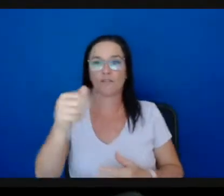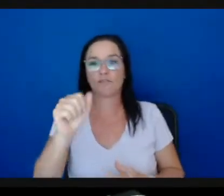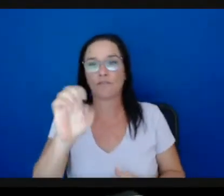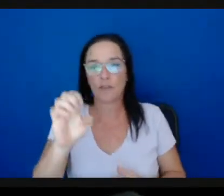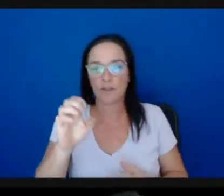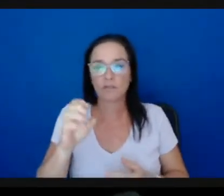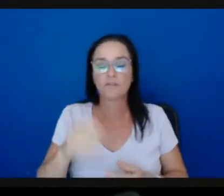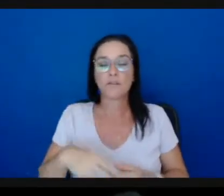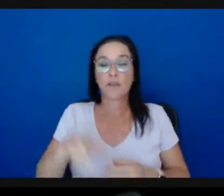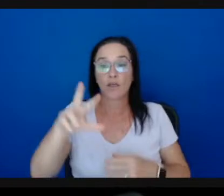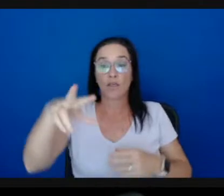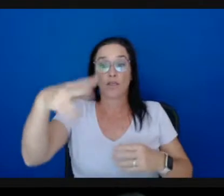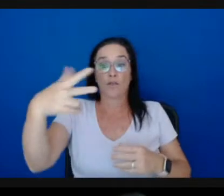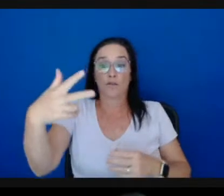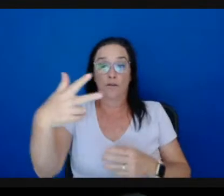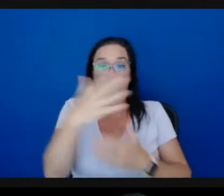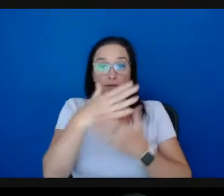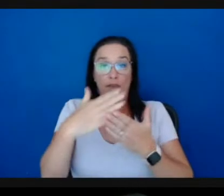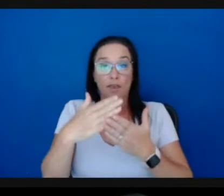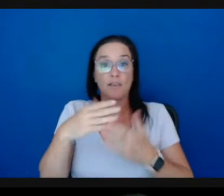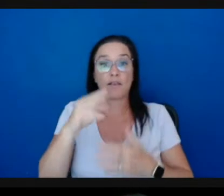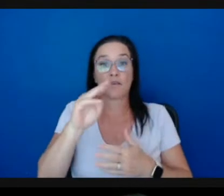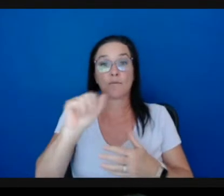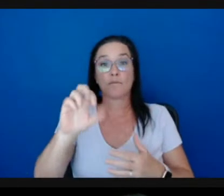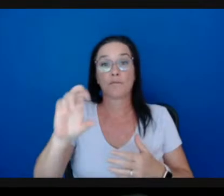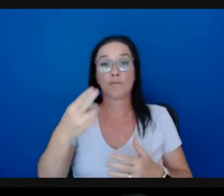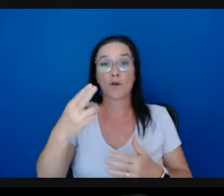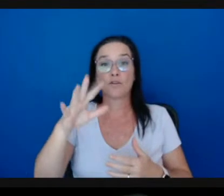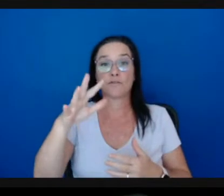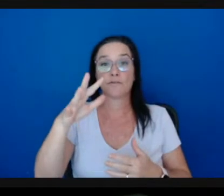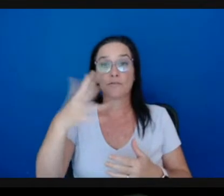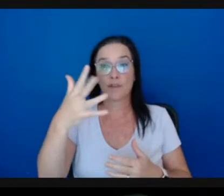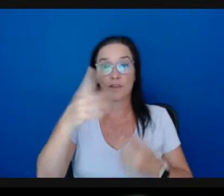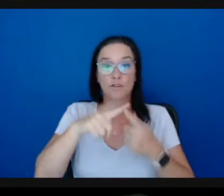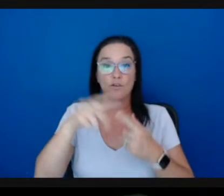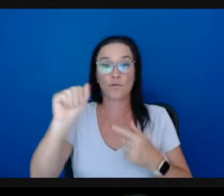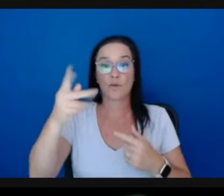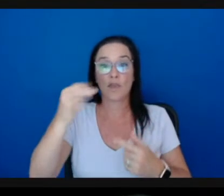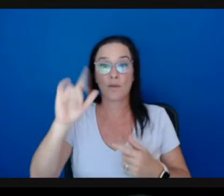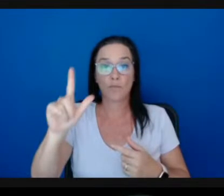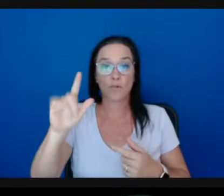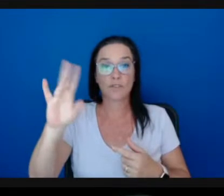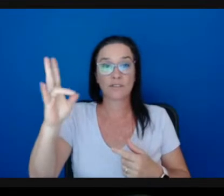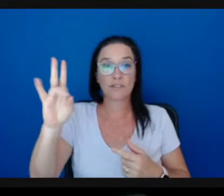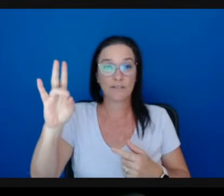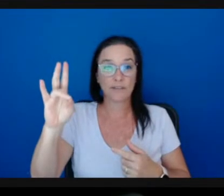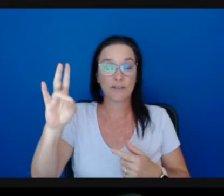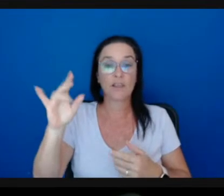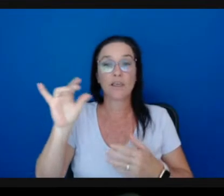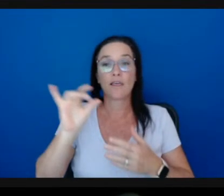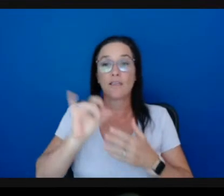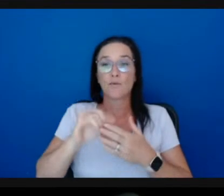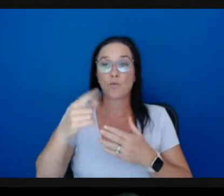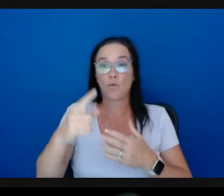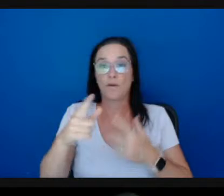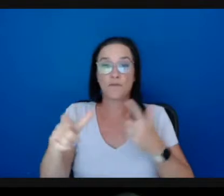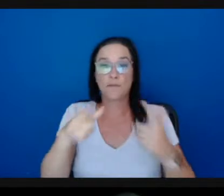The third phase, March 5th to April 7th, about a month. This was one of the major pulses there.